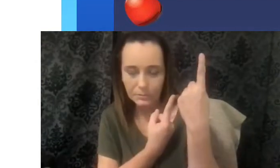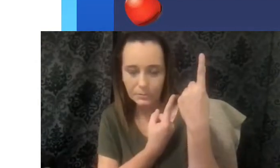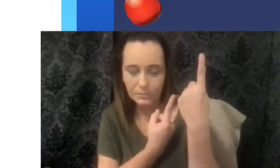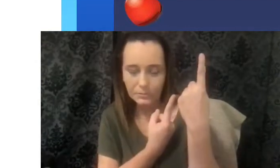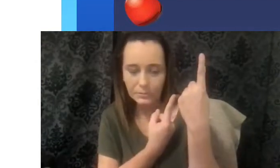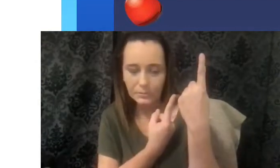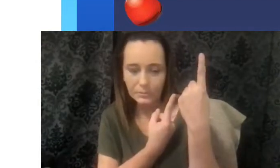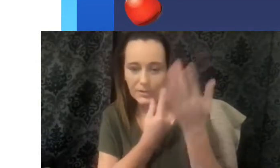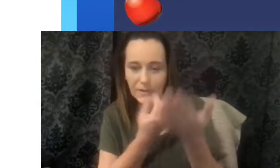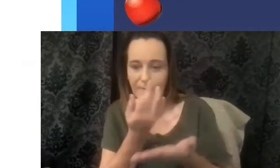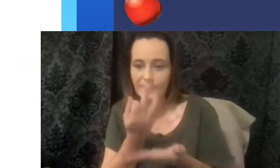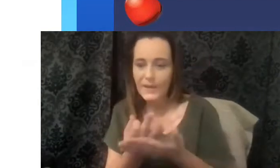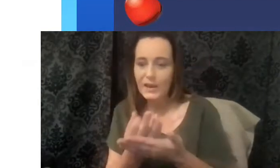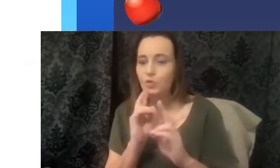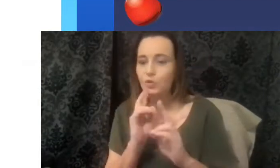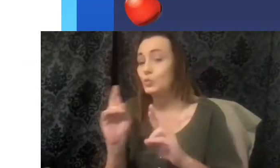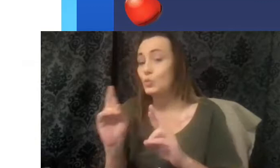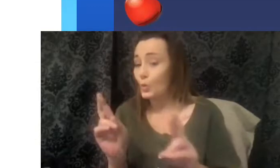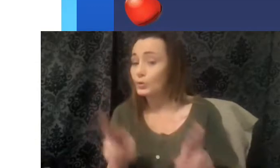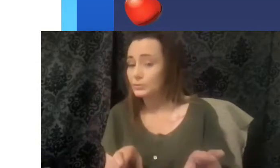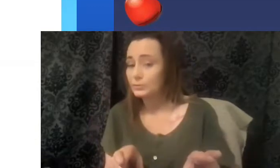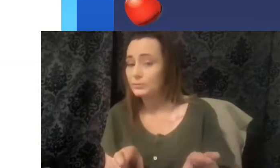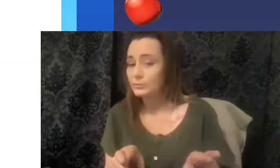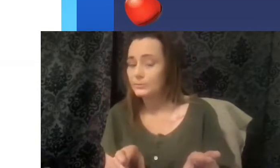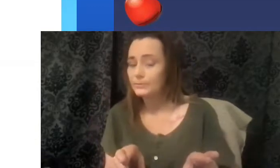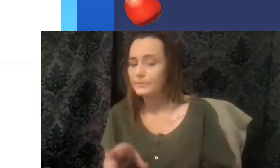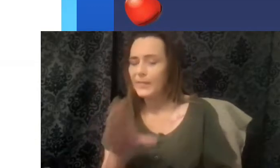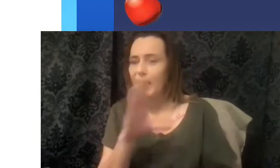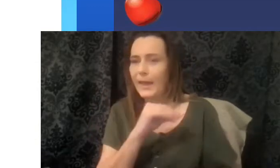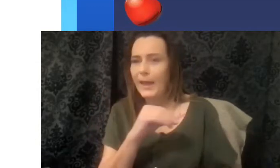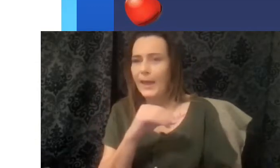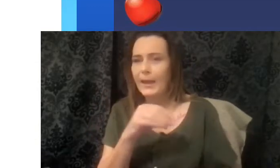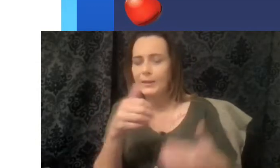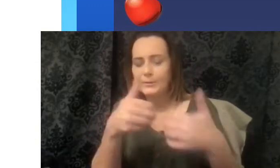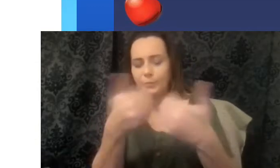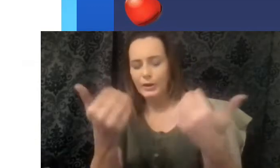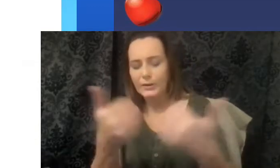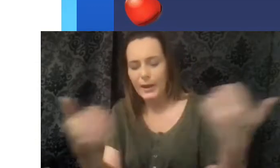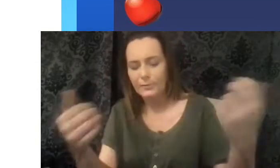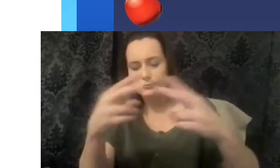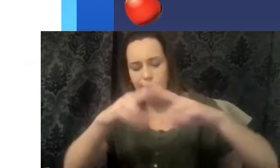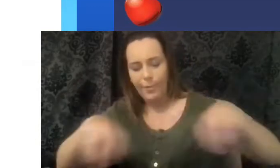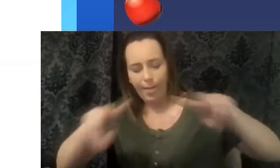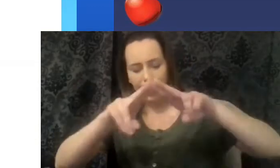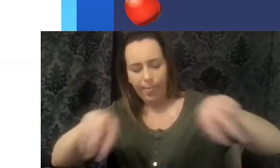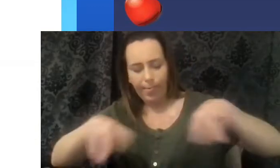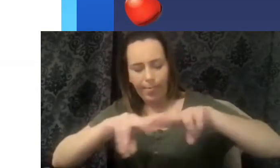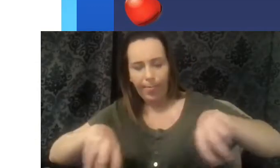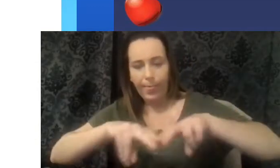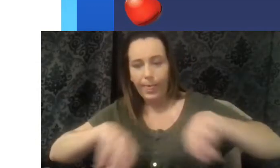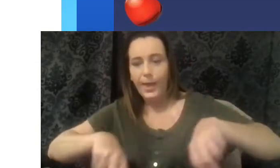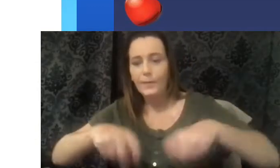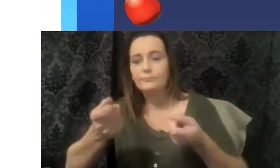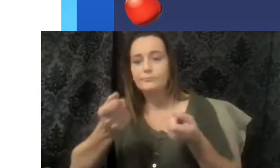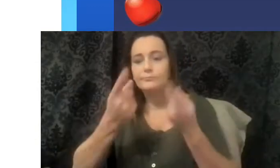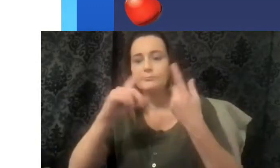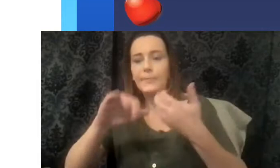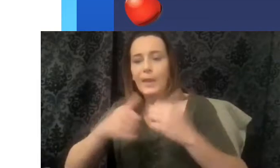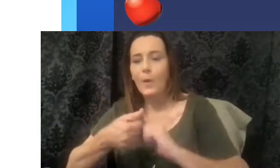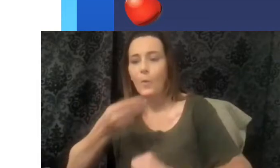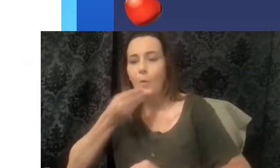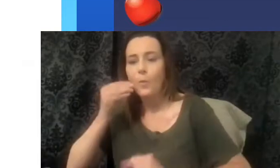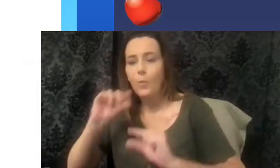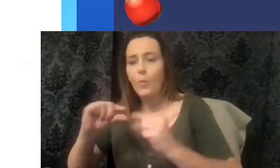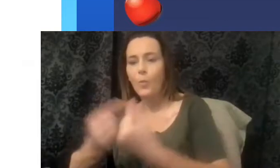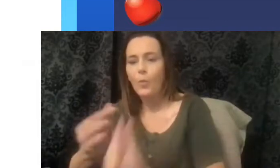financial reports and being able to break that down in a way that a home group member